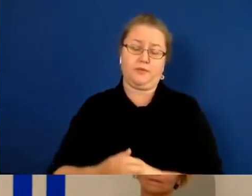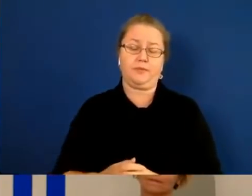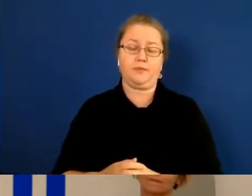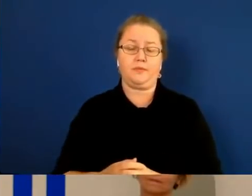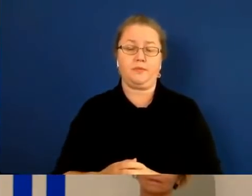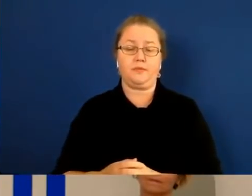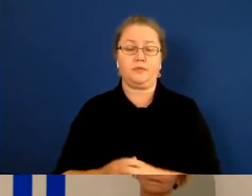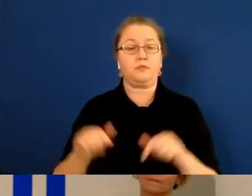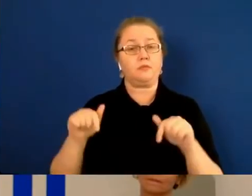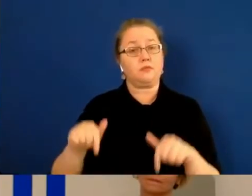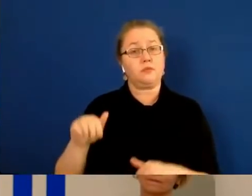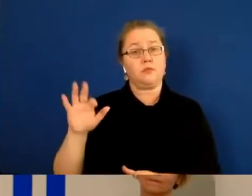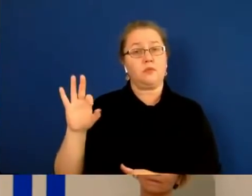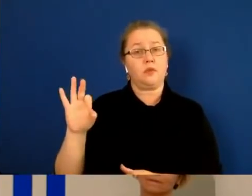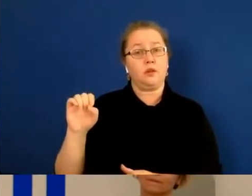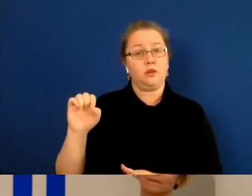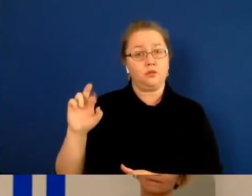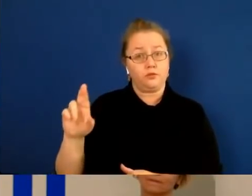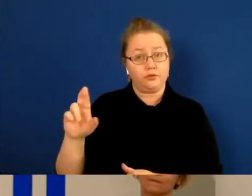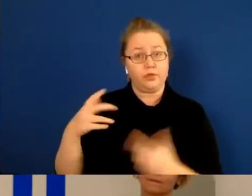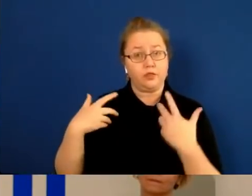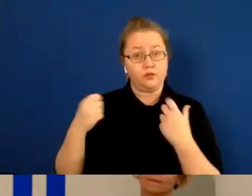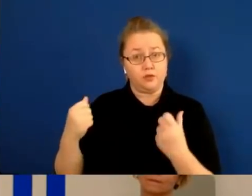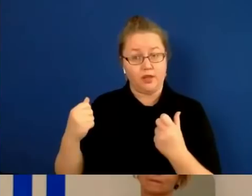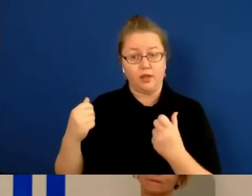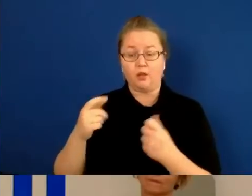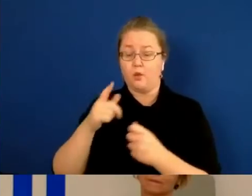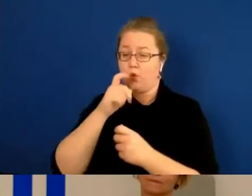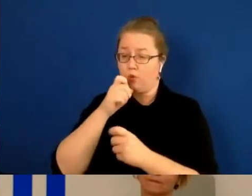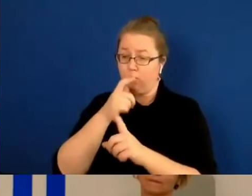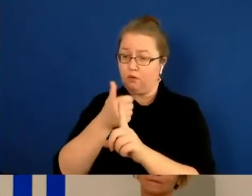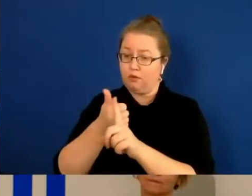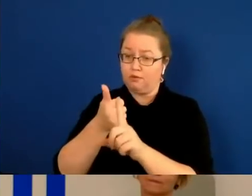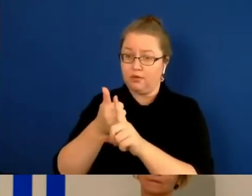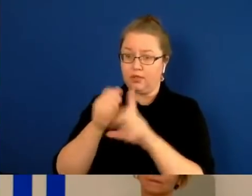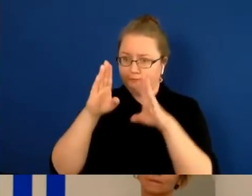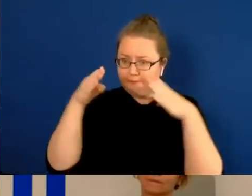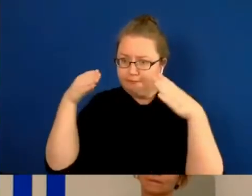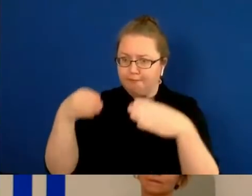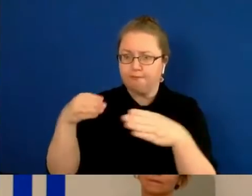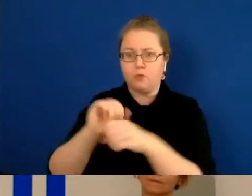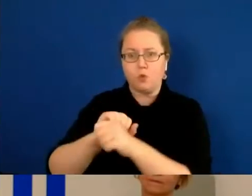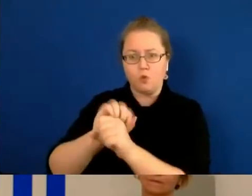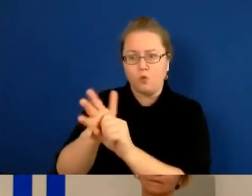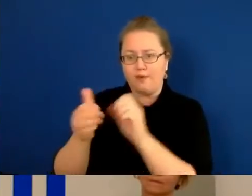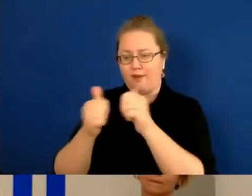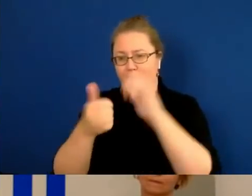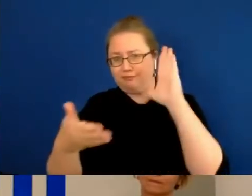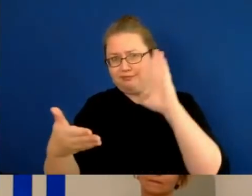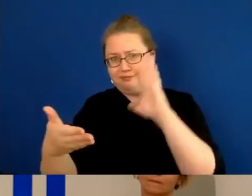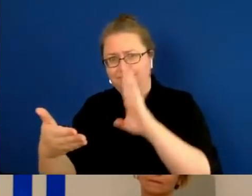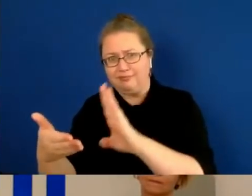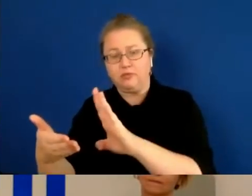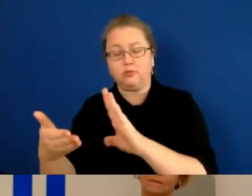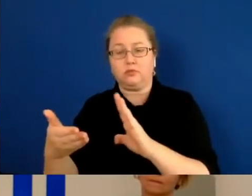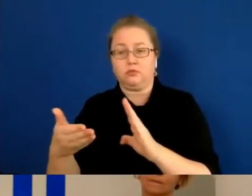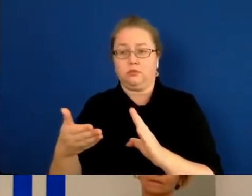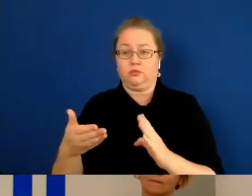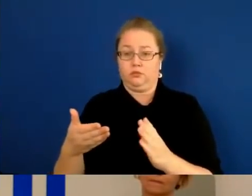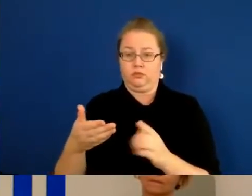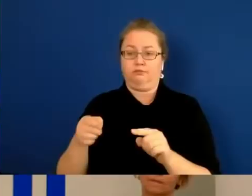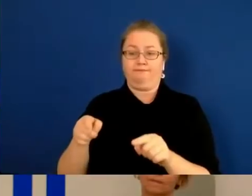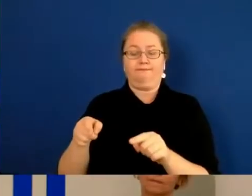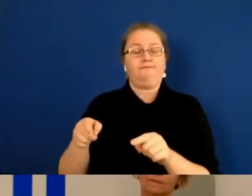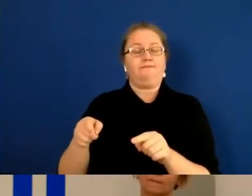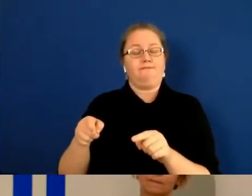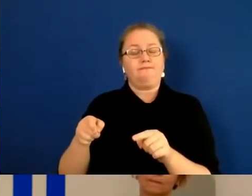surveillance, and that is much of that, the work of this extraordinary team of contact tracers. And in the last day, 10,129